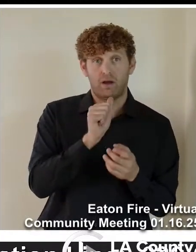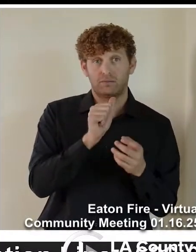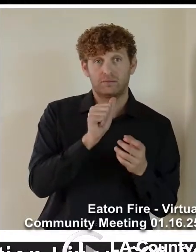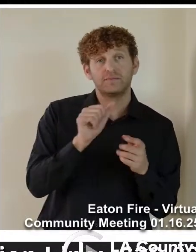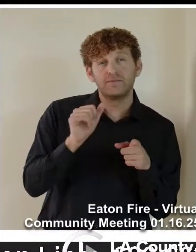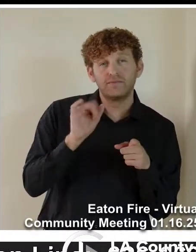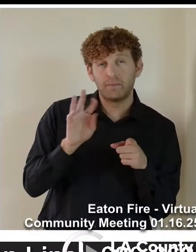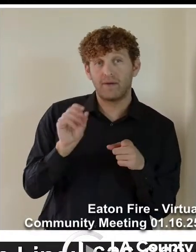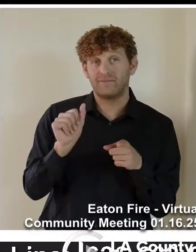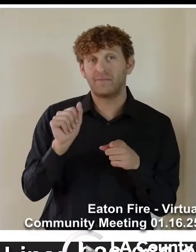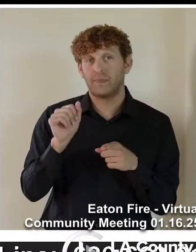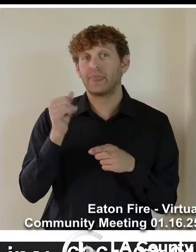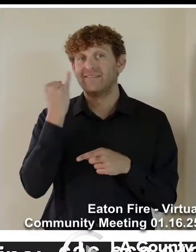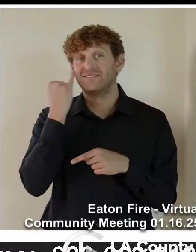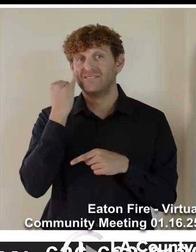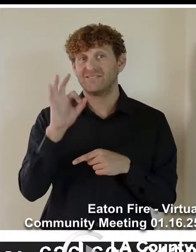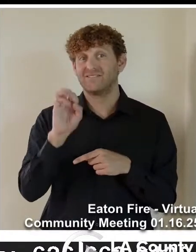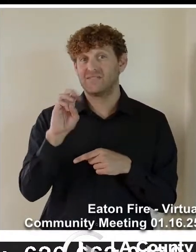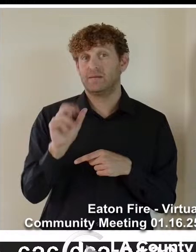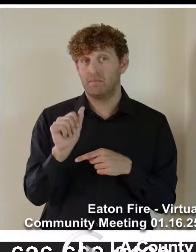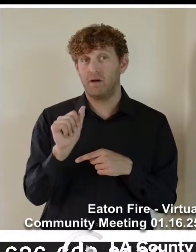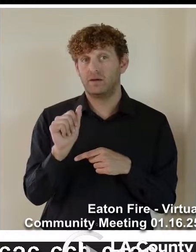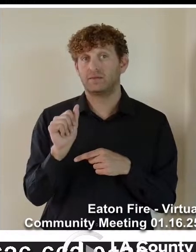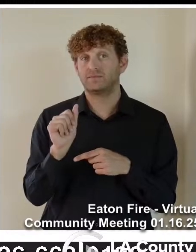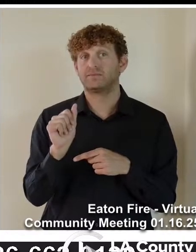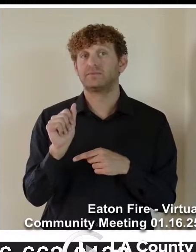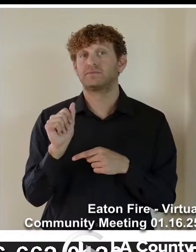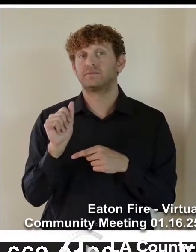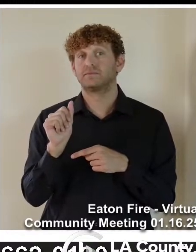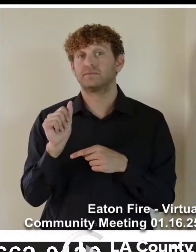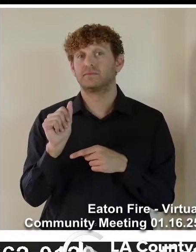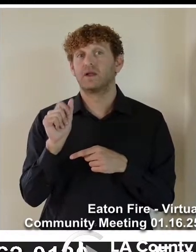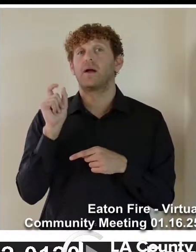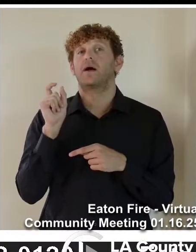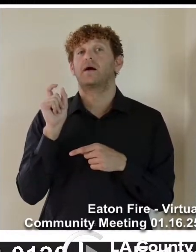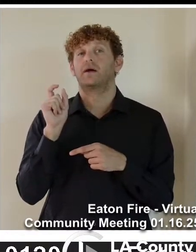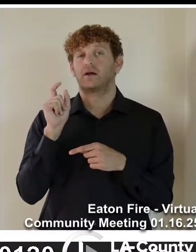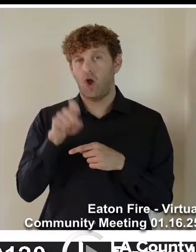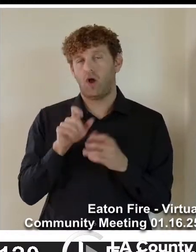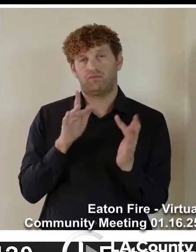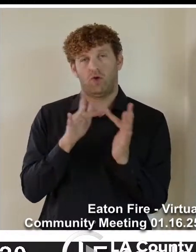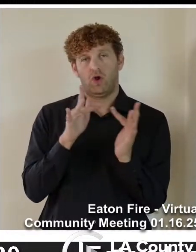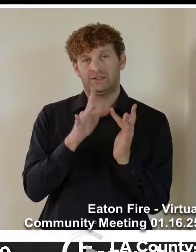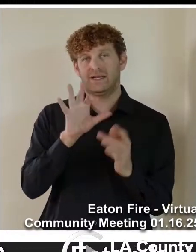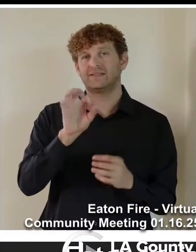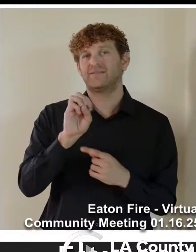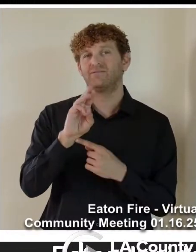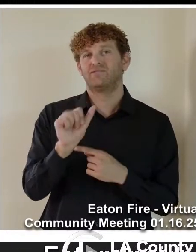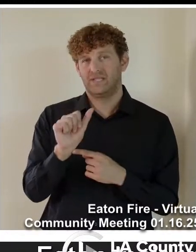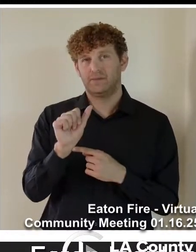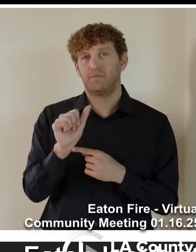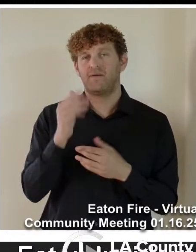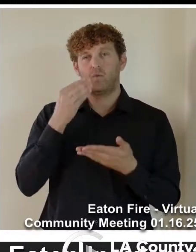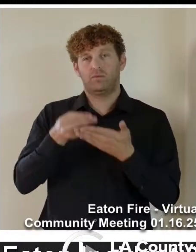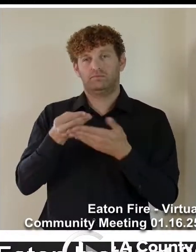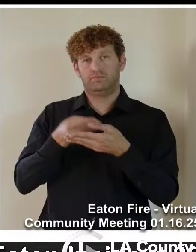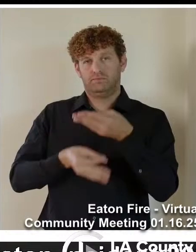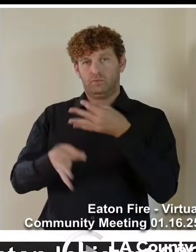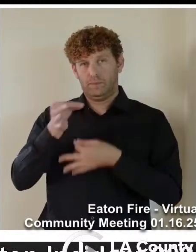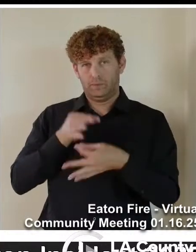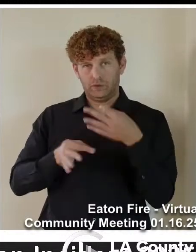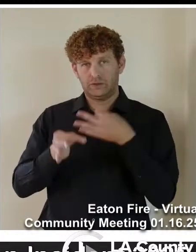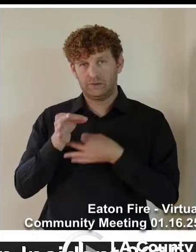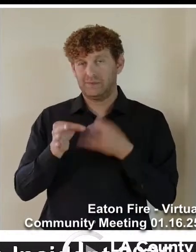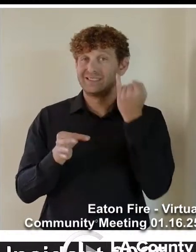think that they just don't have to pay the hotel bill. You do have to pay that cost up front and then work with FEMA for reimbursement for